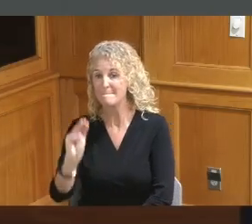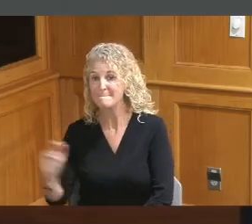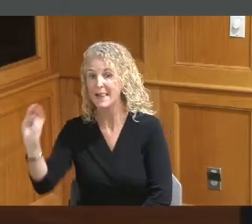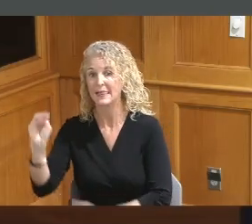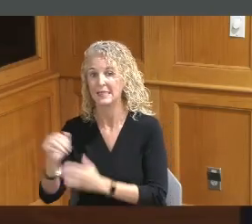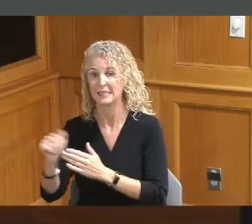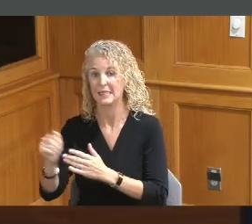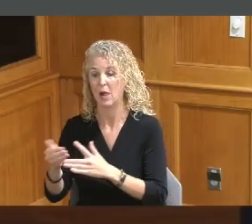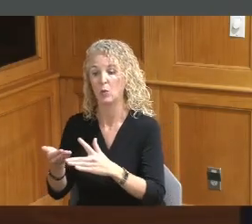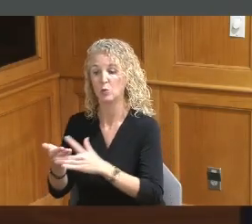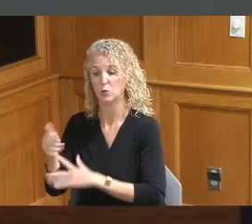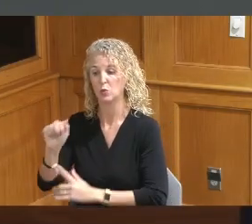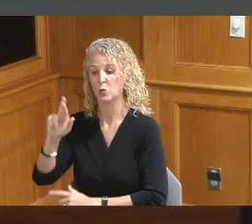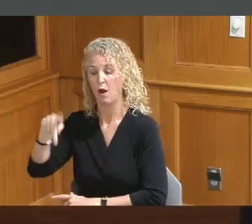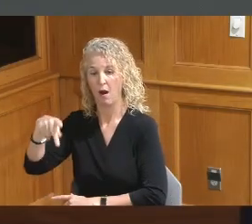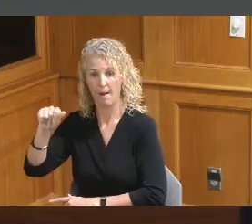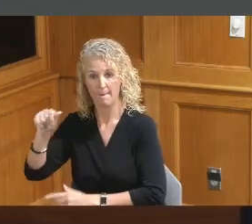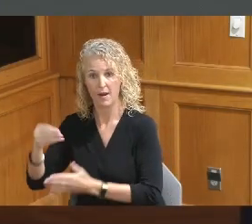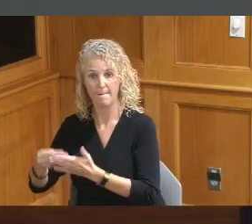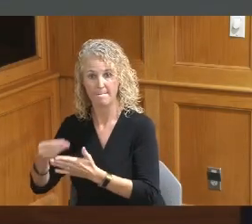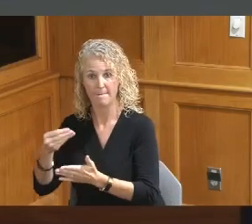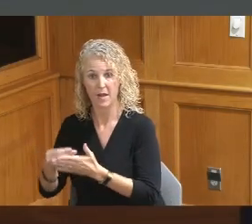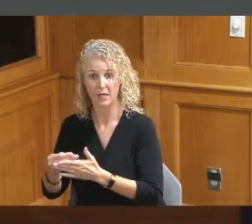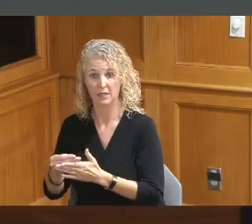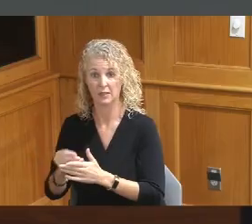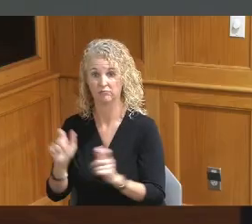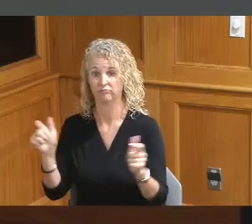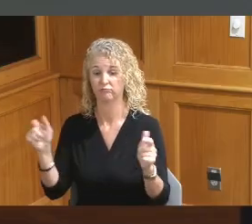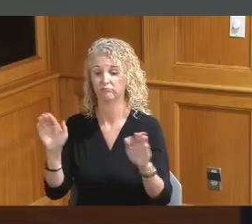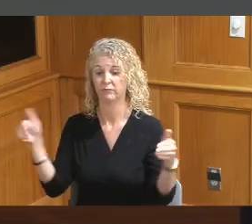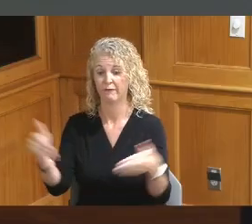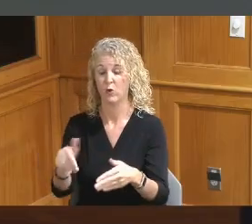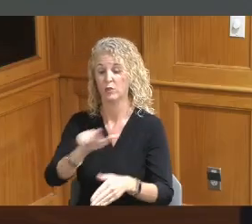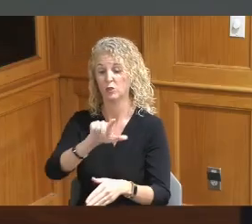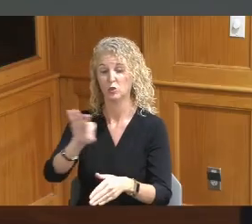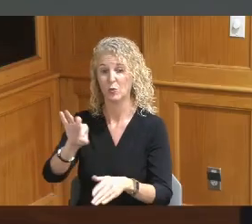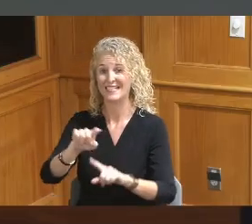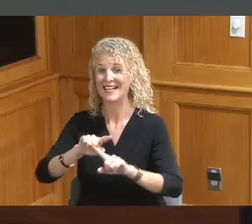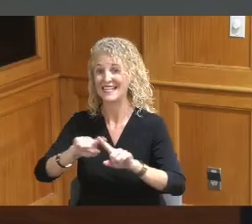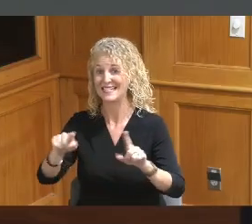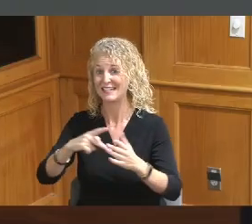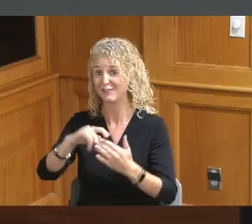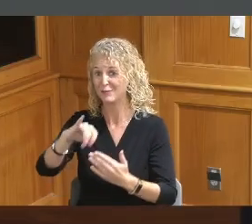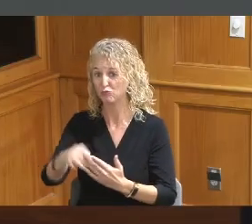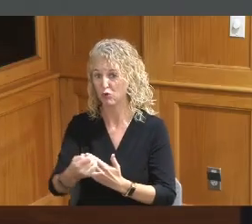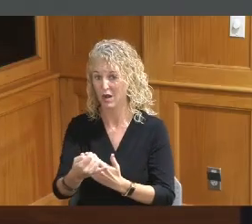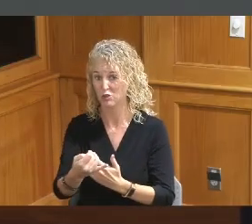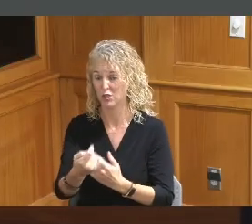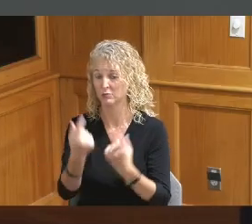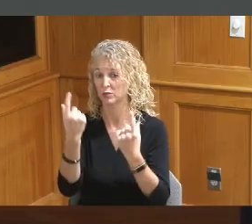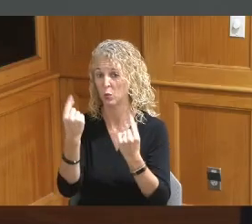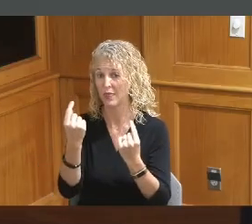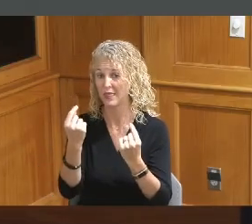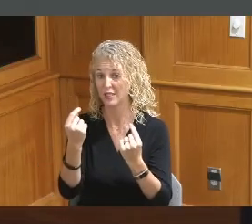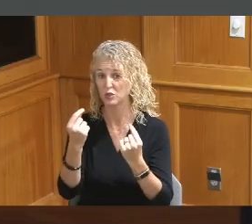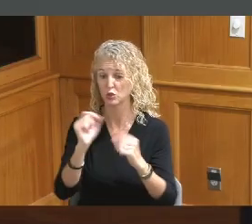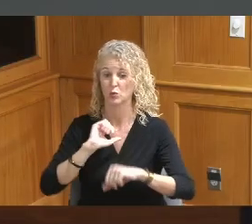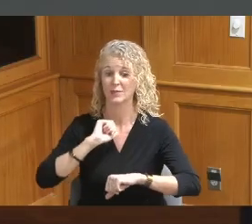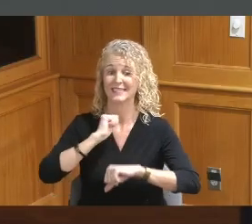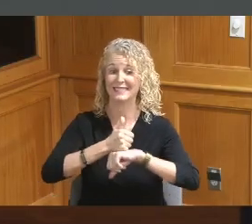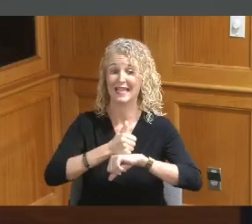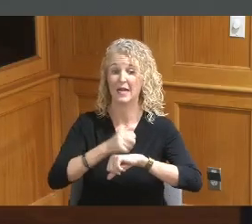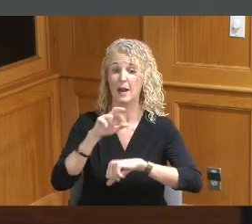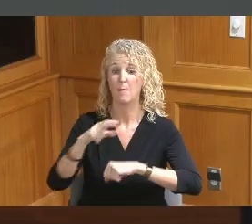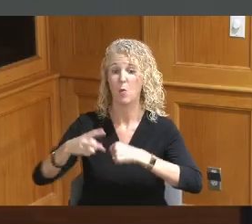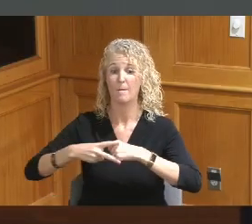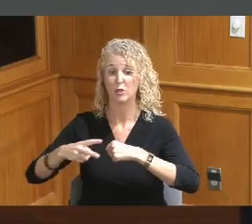in ARPA funds to 29 projects that are in the process of creating or preserving more than 1,000